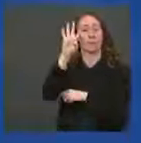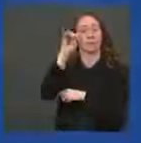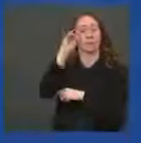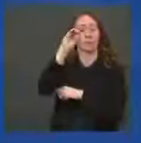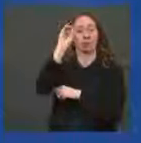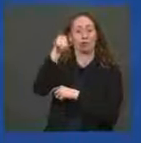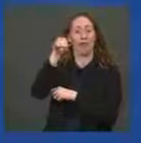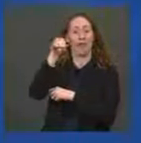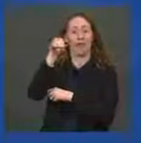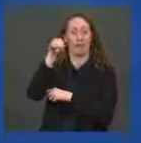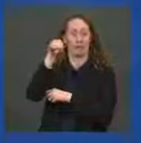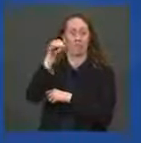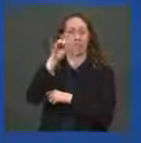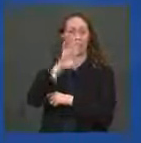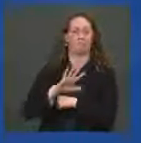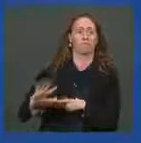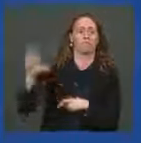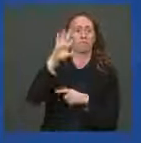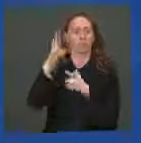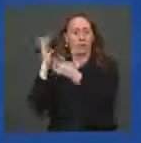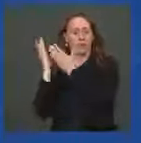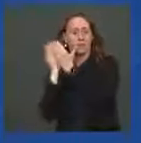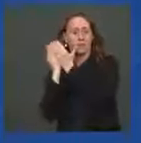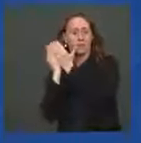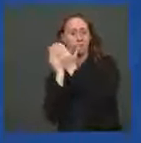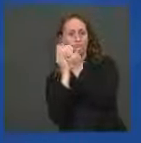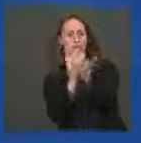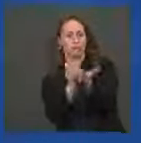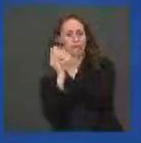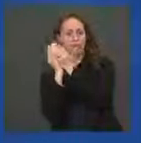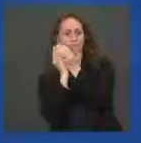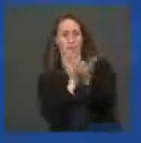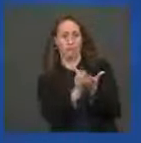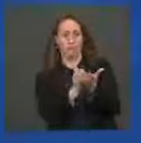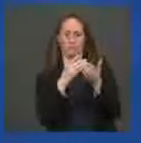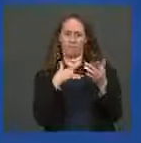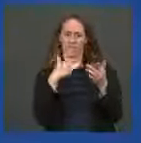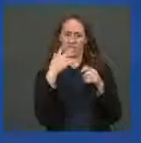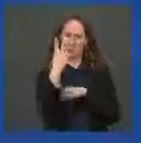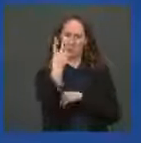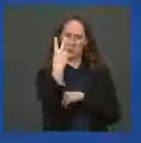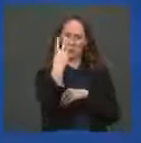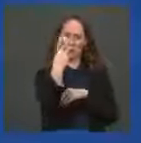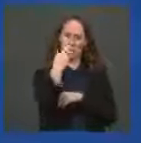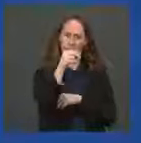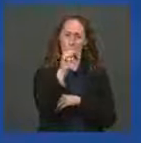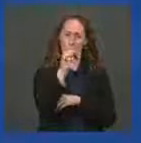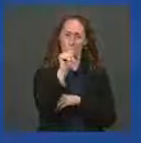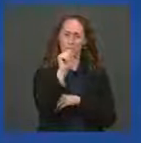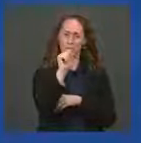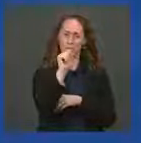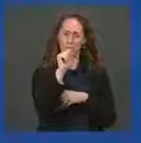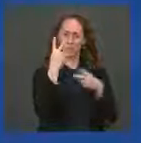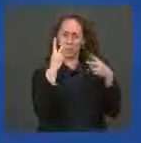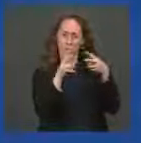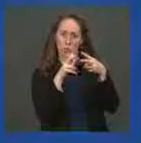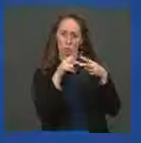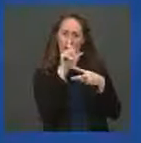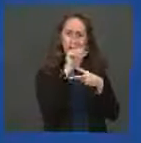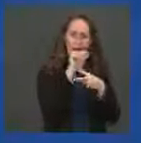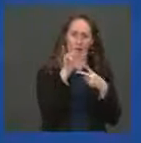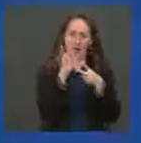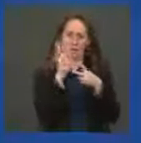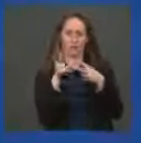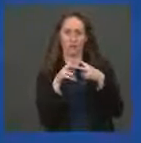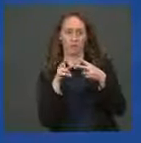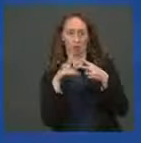this country come through these two ports. And today we have some good news. They're going to help speed up the delivery of goods all